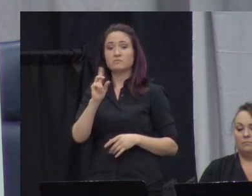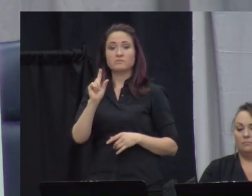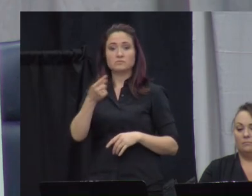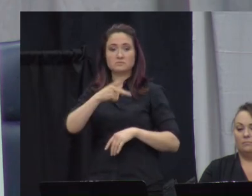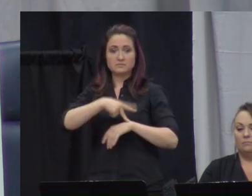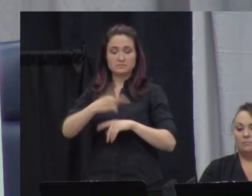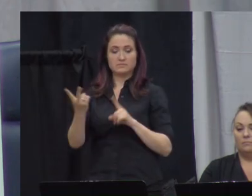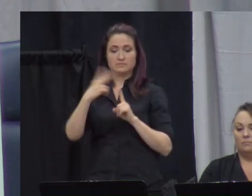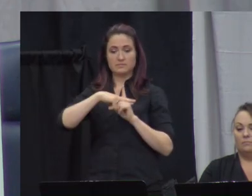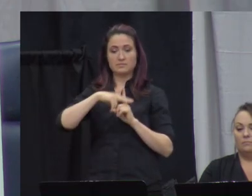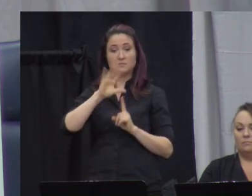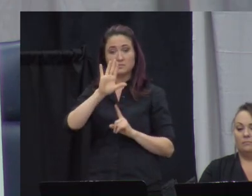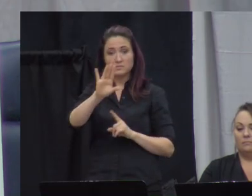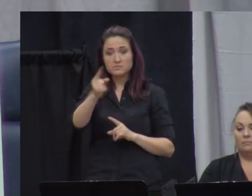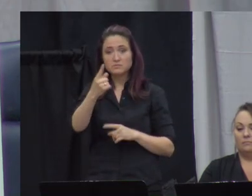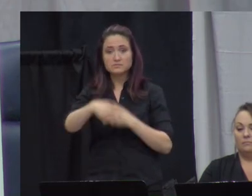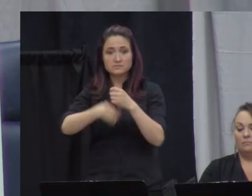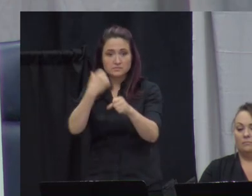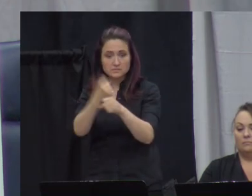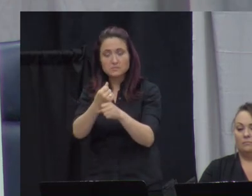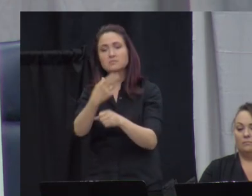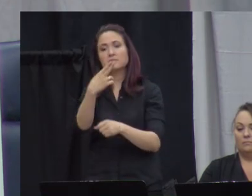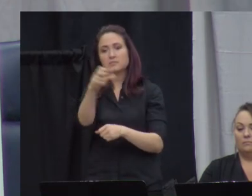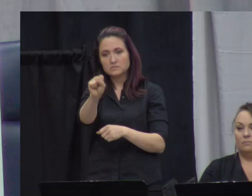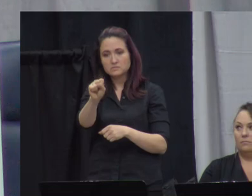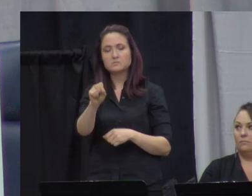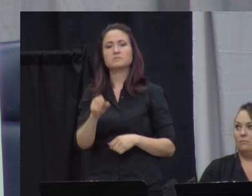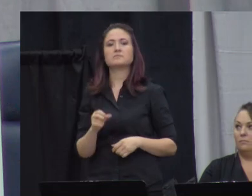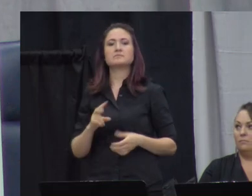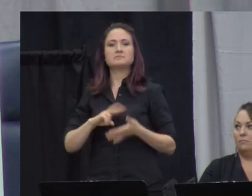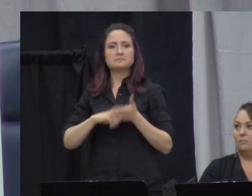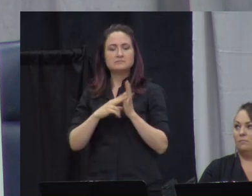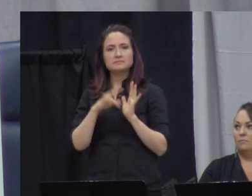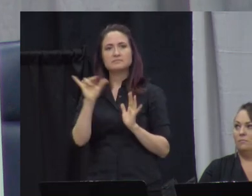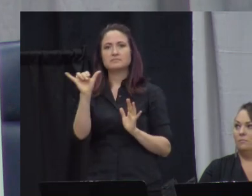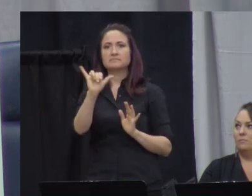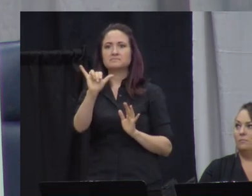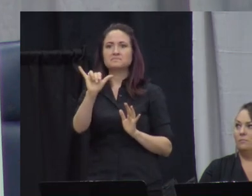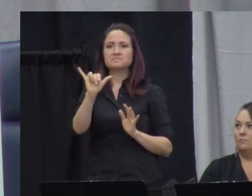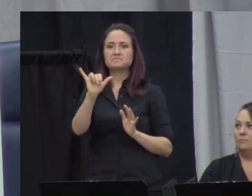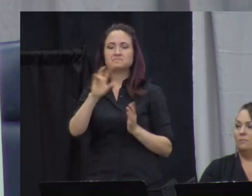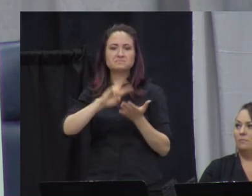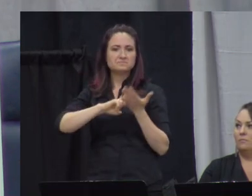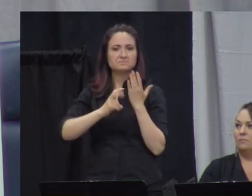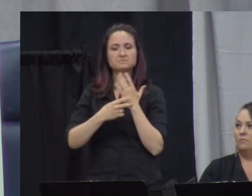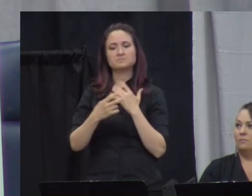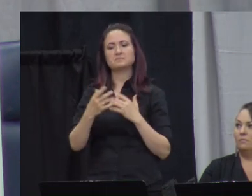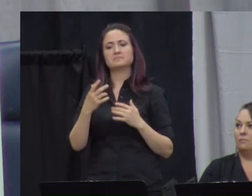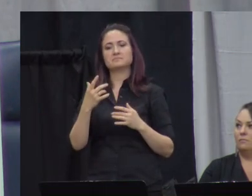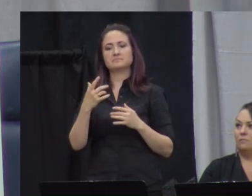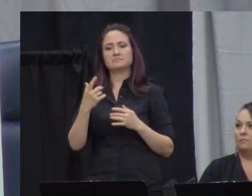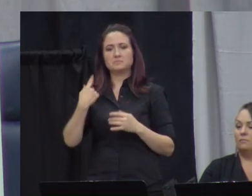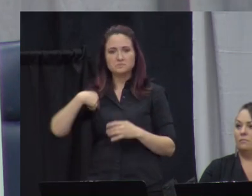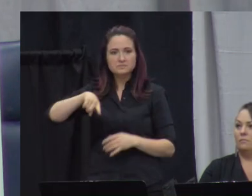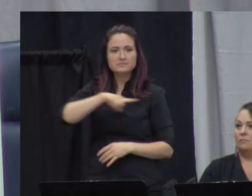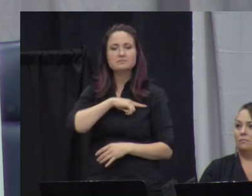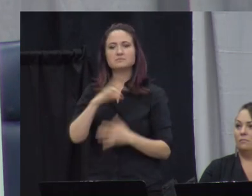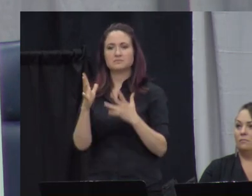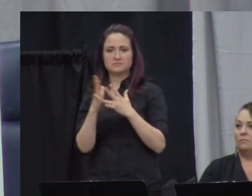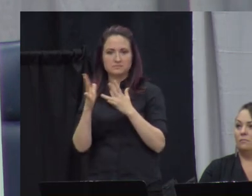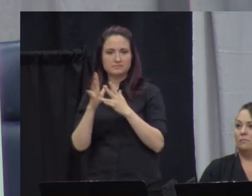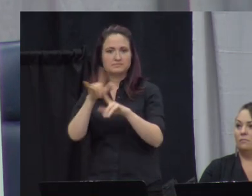high school. One could say that, metaphorically speaking, we were freshmen together.